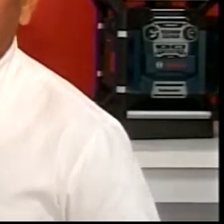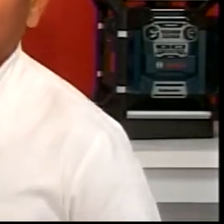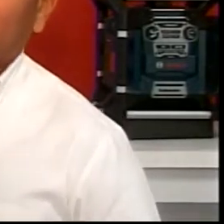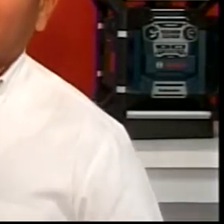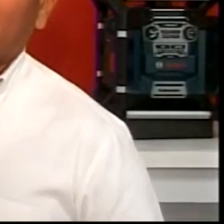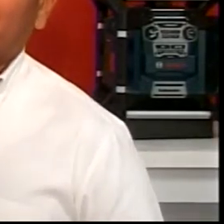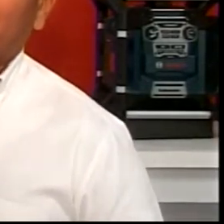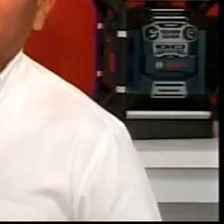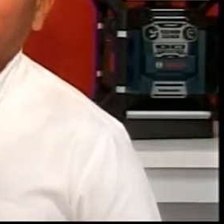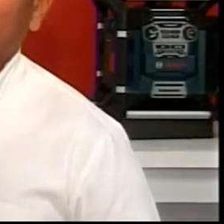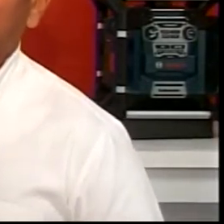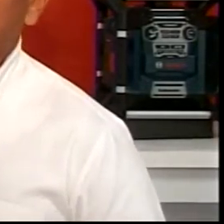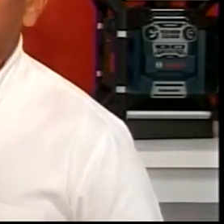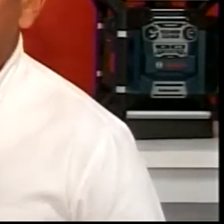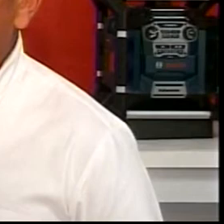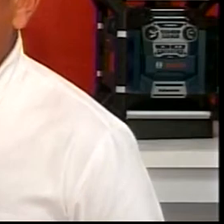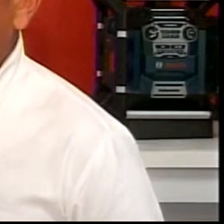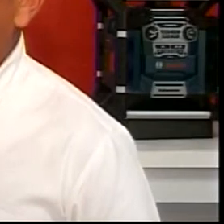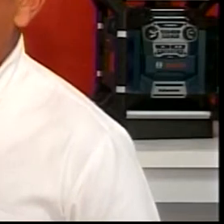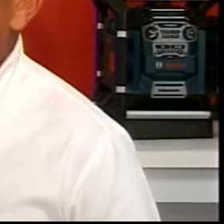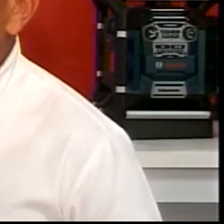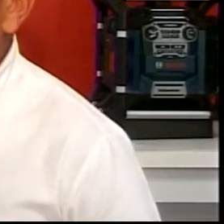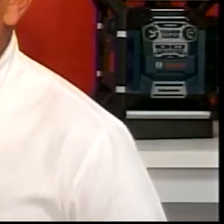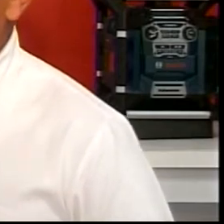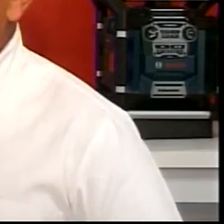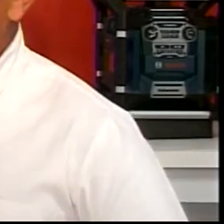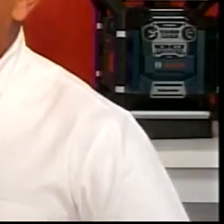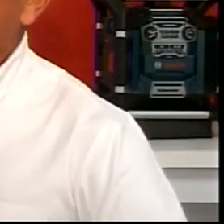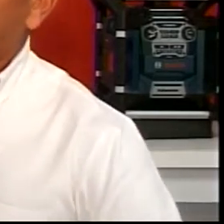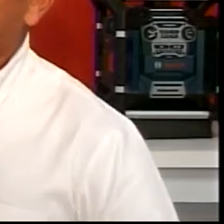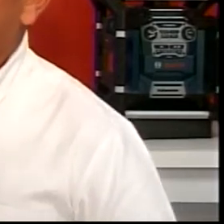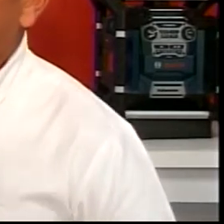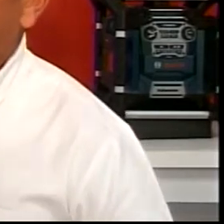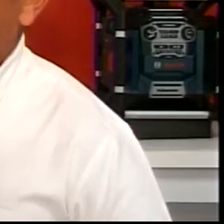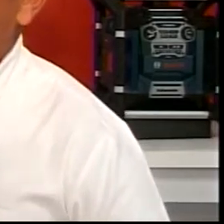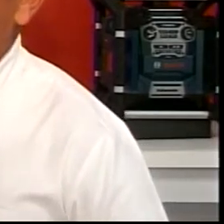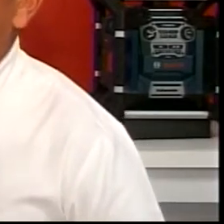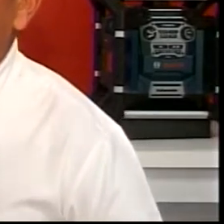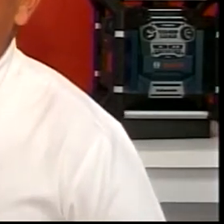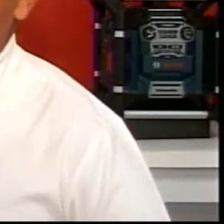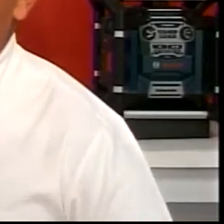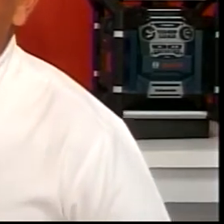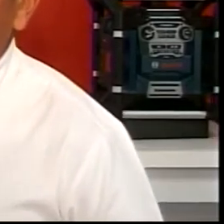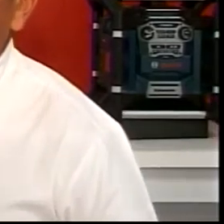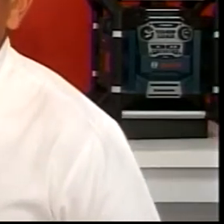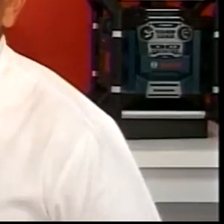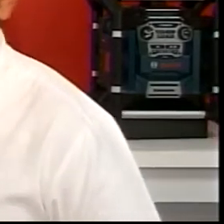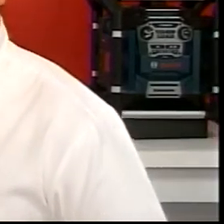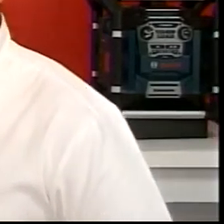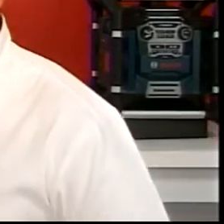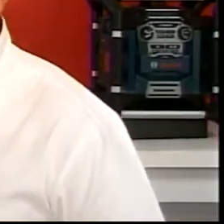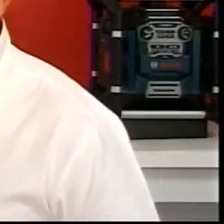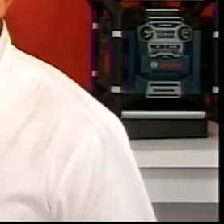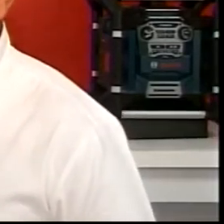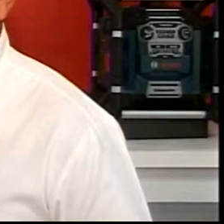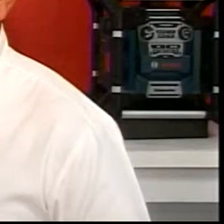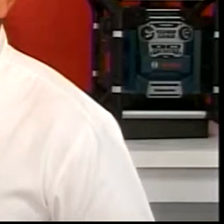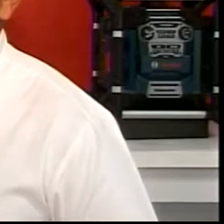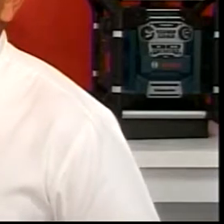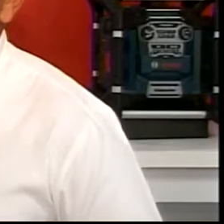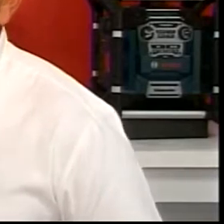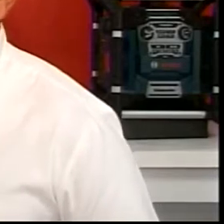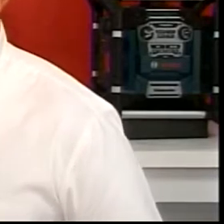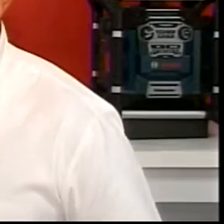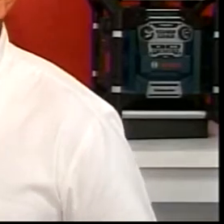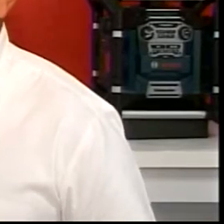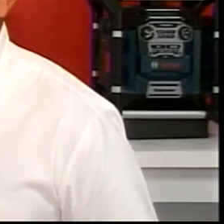use in learning about maths, which is the first phase of learning about engineering, about construction. So